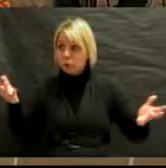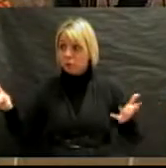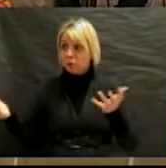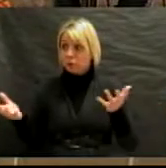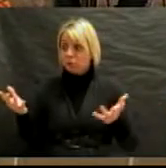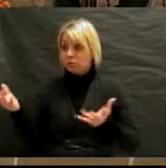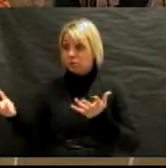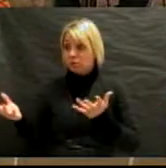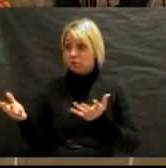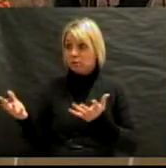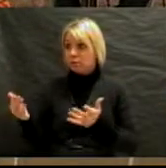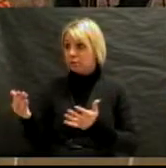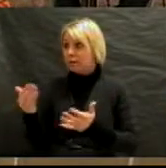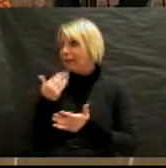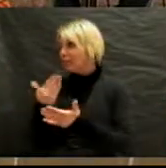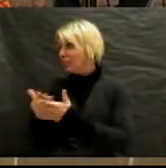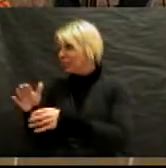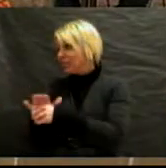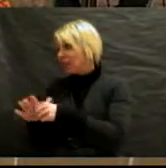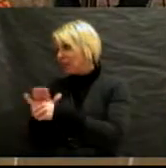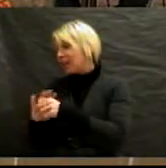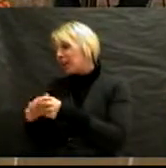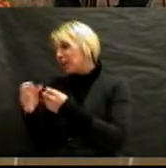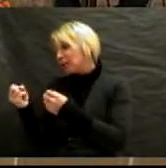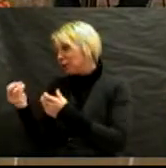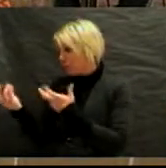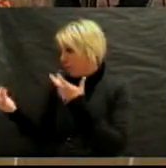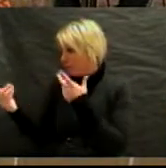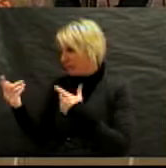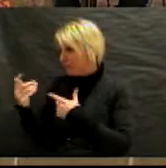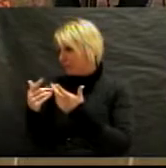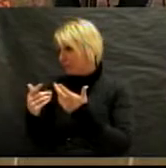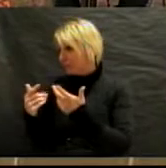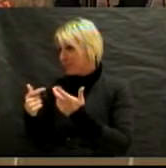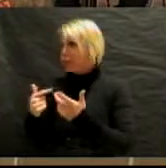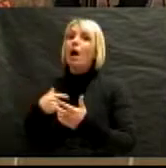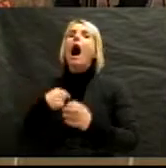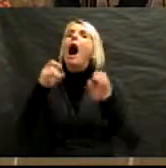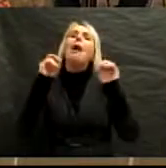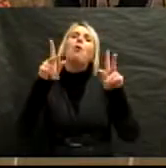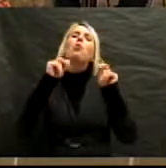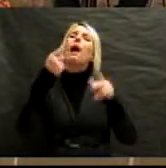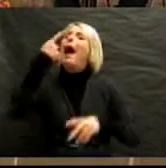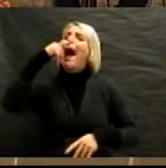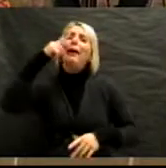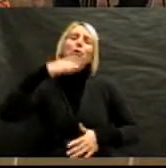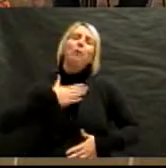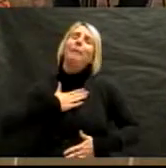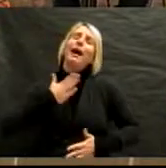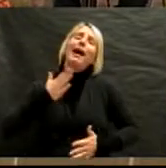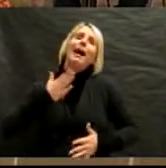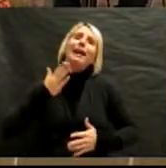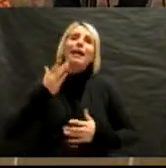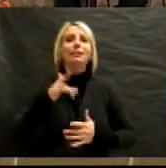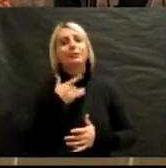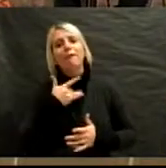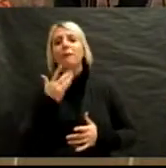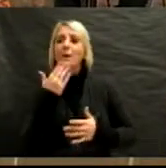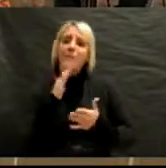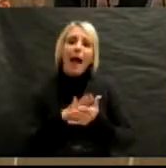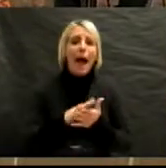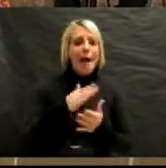If you need a break. No, I'm okay serving on it, I don't mind, but I always do feel a little bad that I don't have a, it's not a passion of my